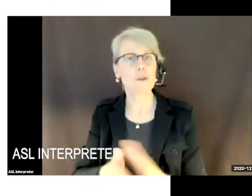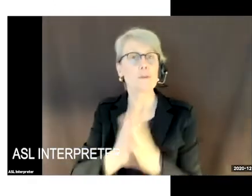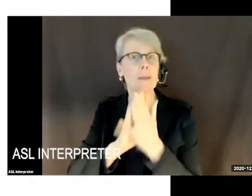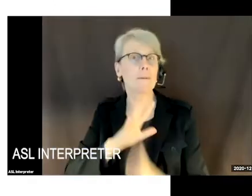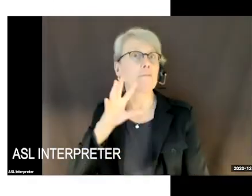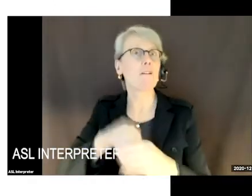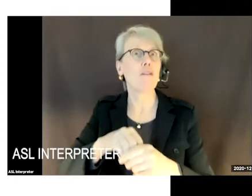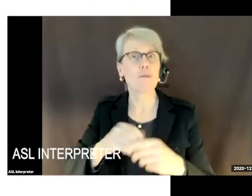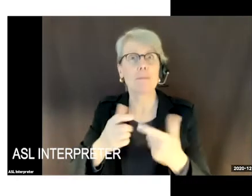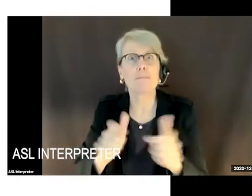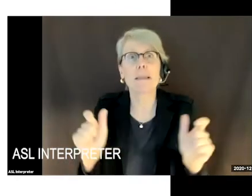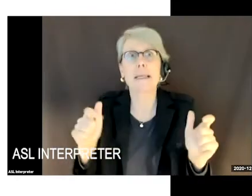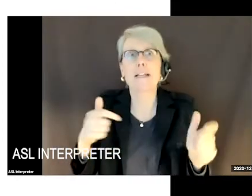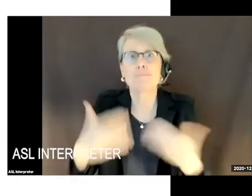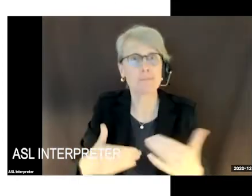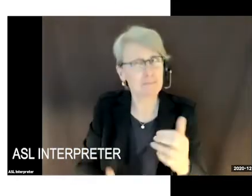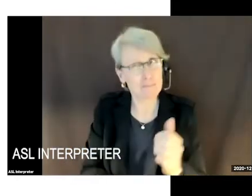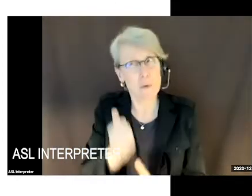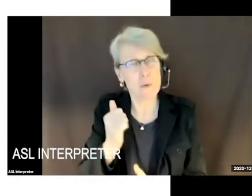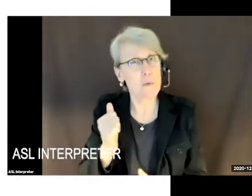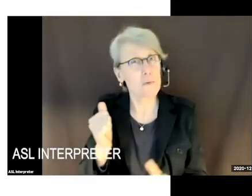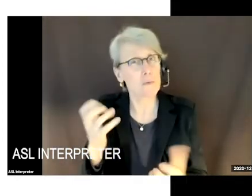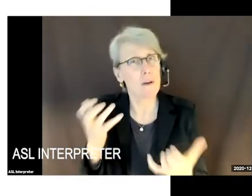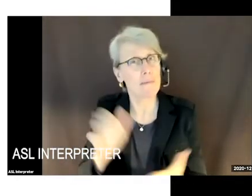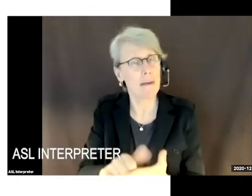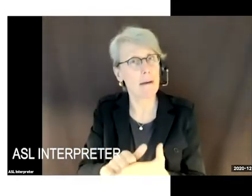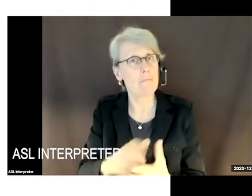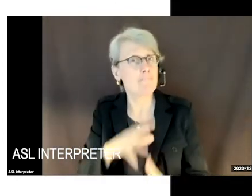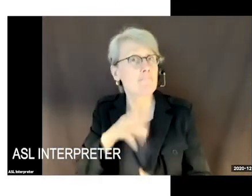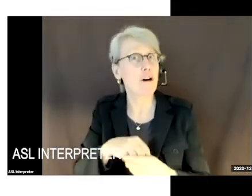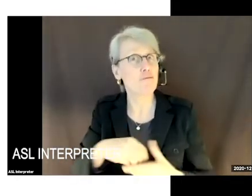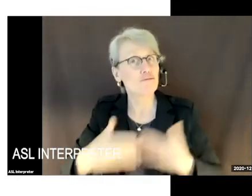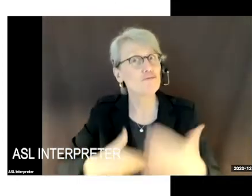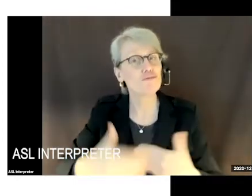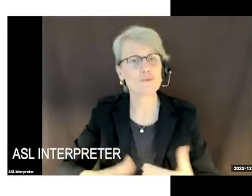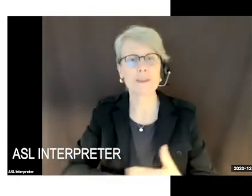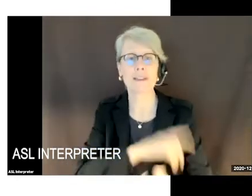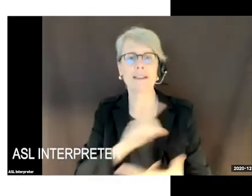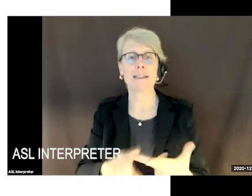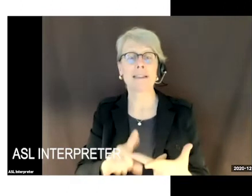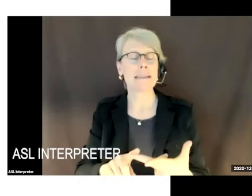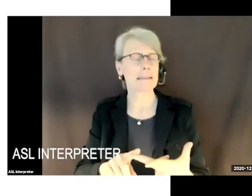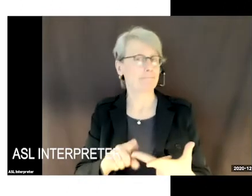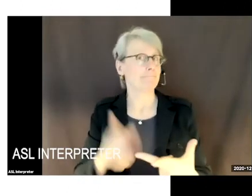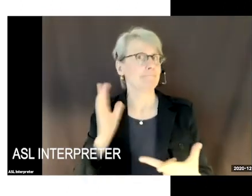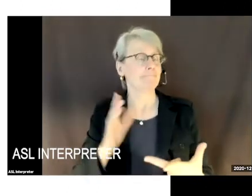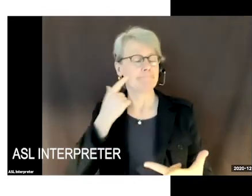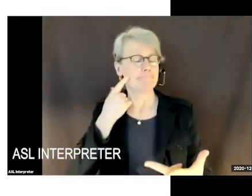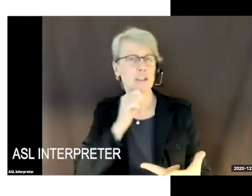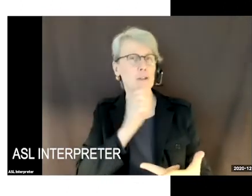of something larger, which most people want. And thirdly, and this is the part that wasn't very clear in my own